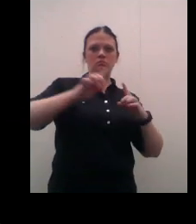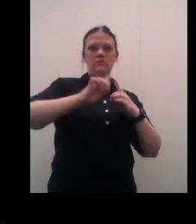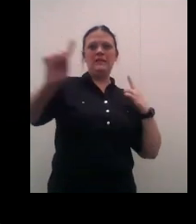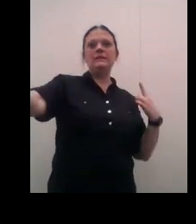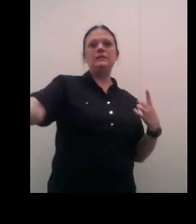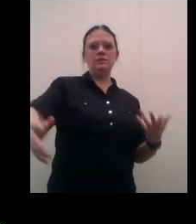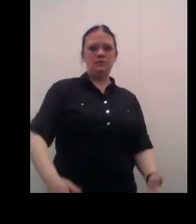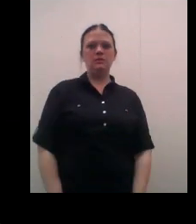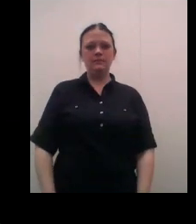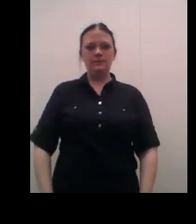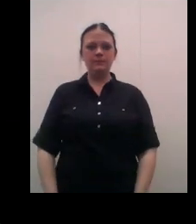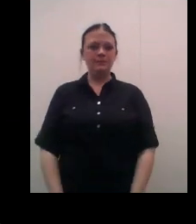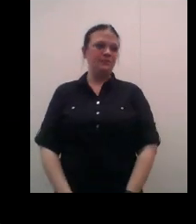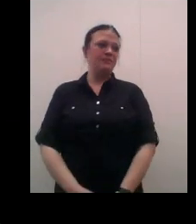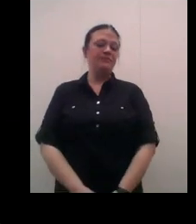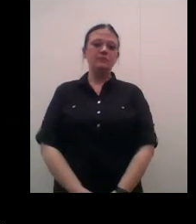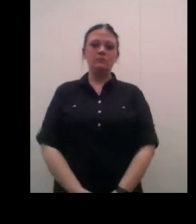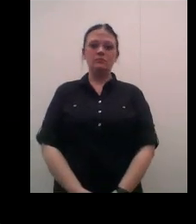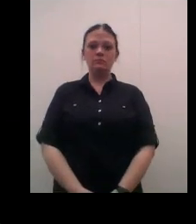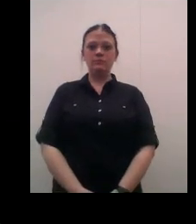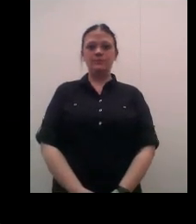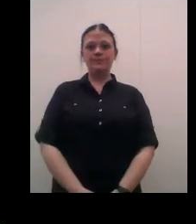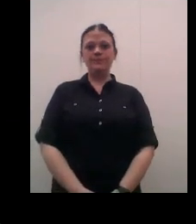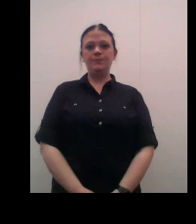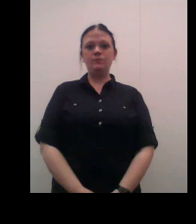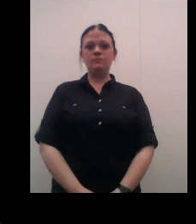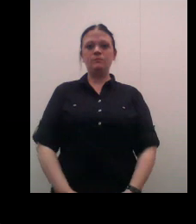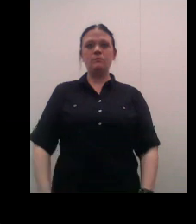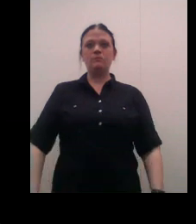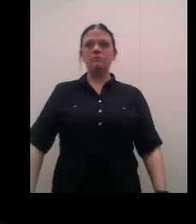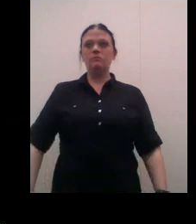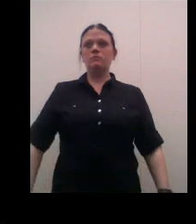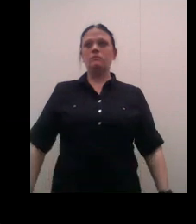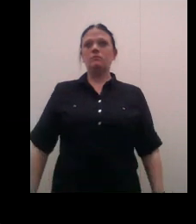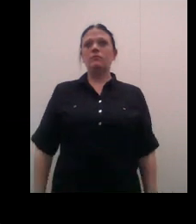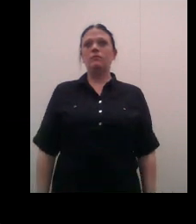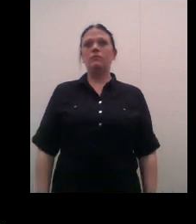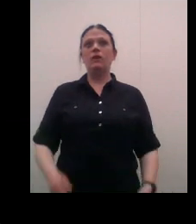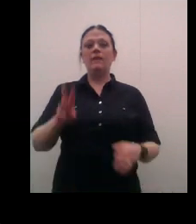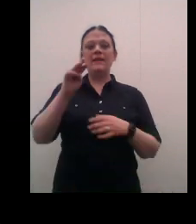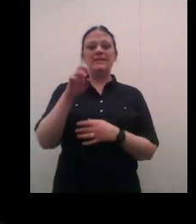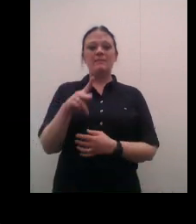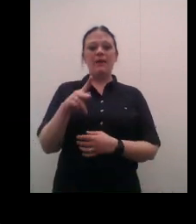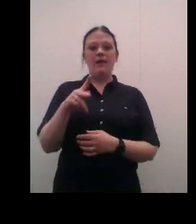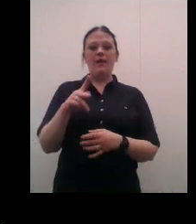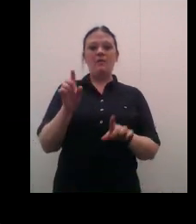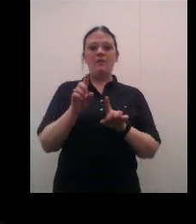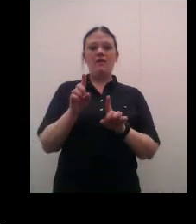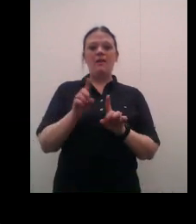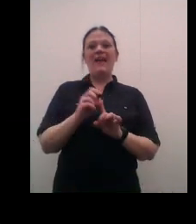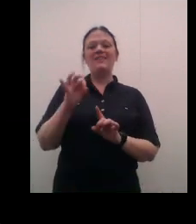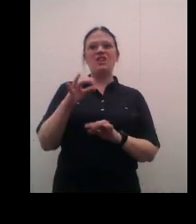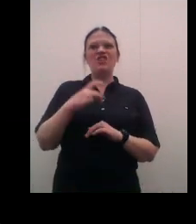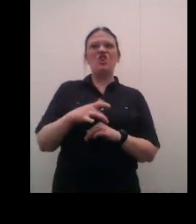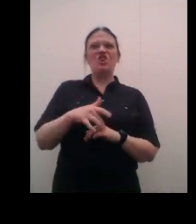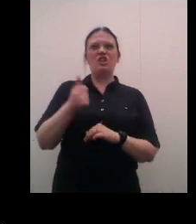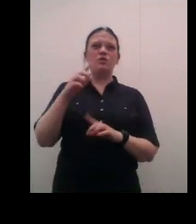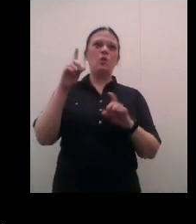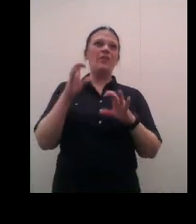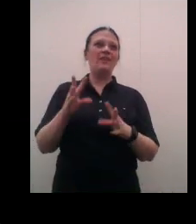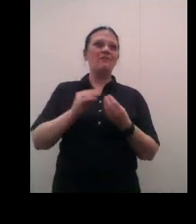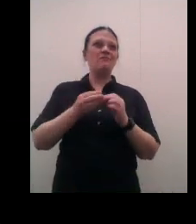speak. Our COVID-19 map, this is as of the number a little earlier, so the tested number is a little off,